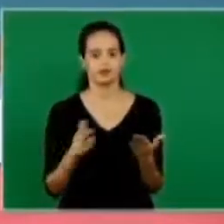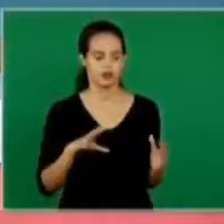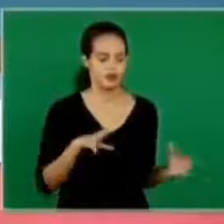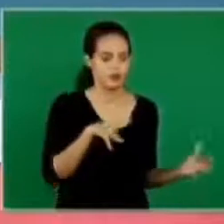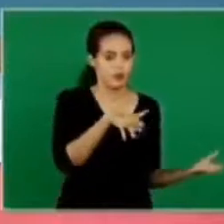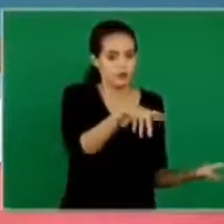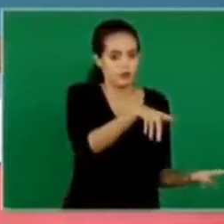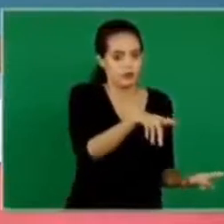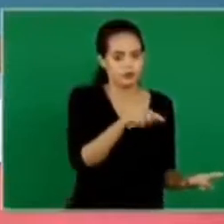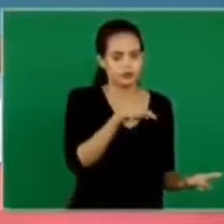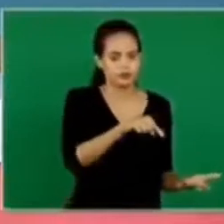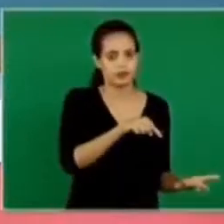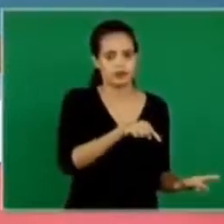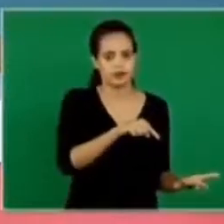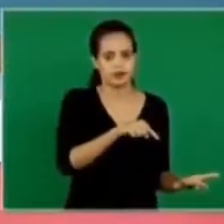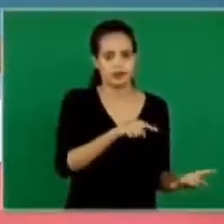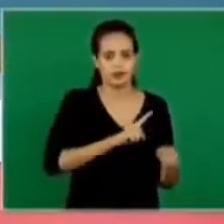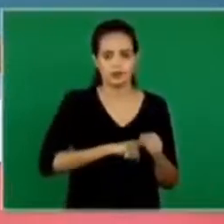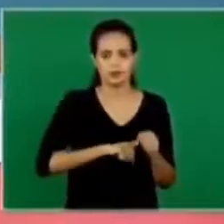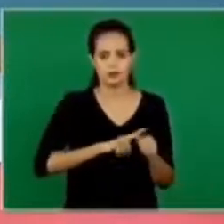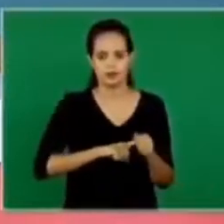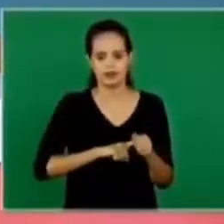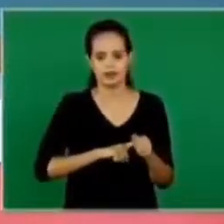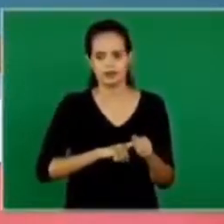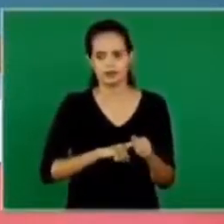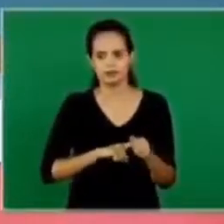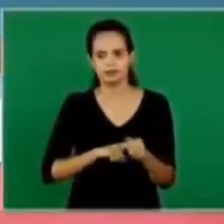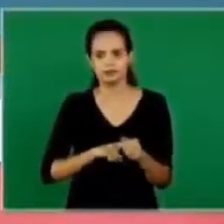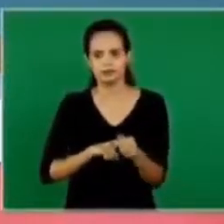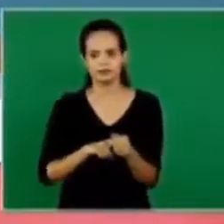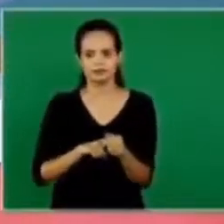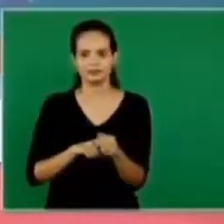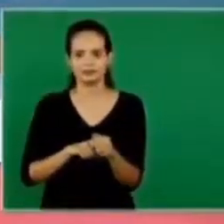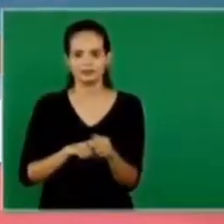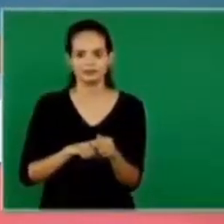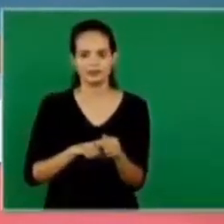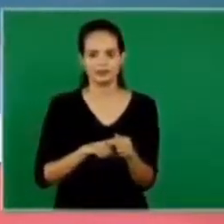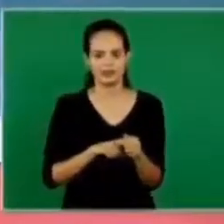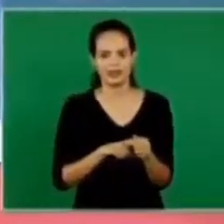And the last question is there an escape? Yes, there is.